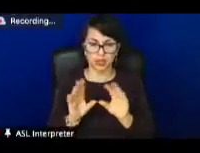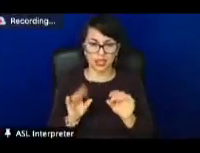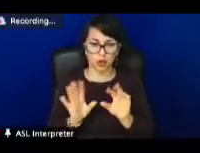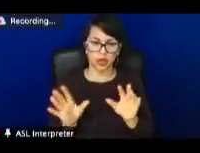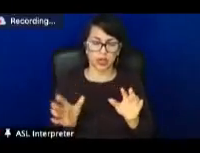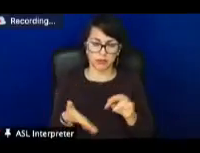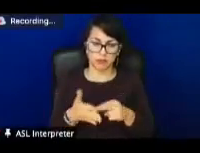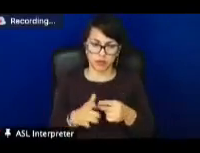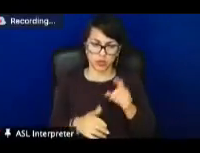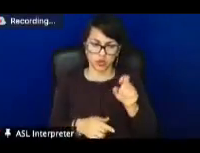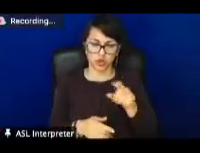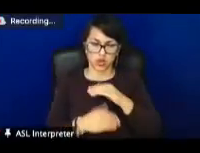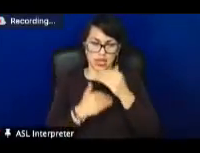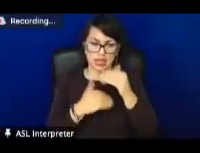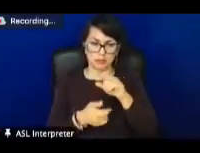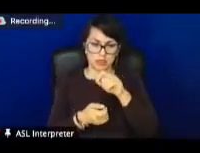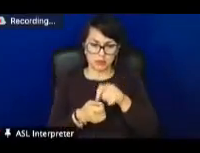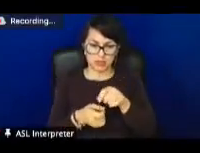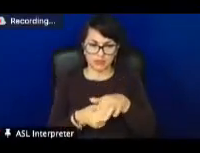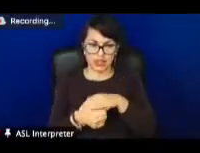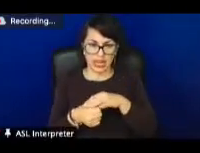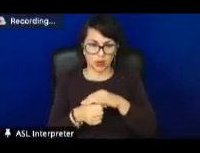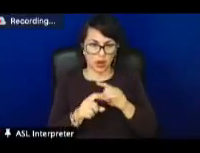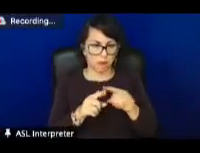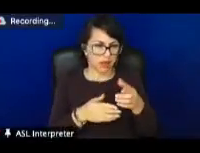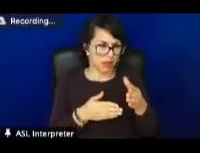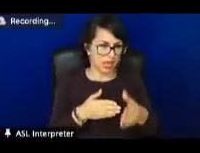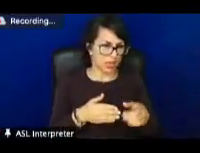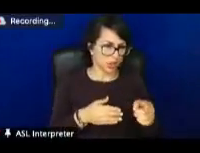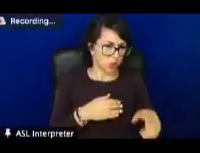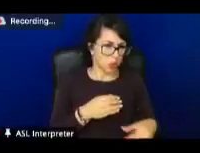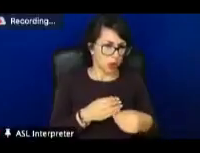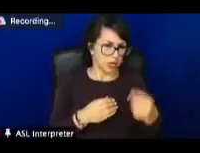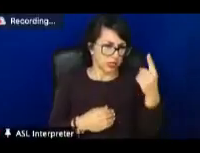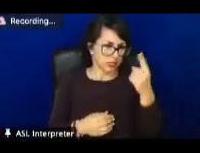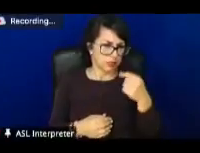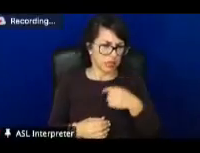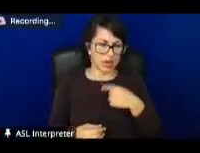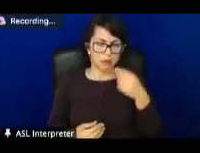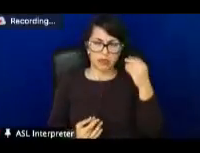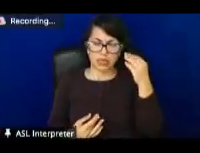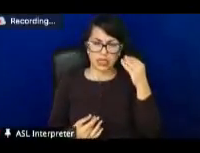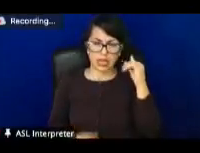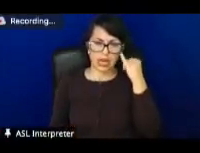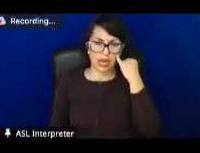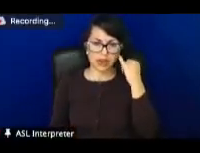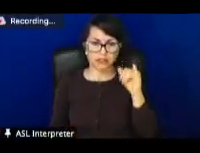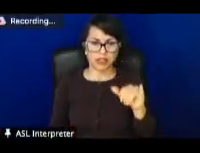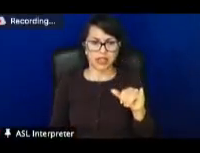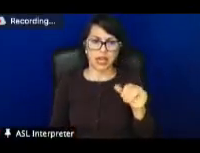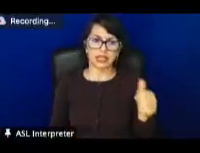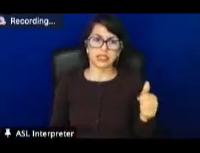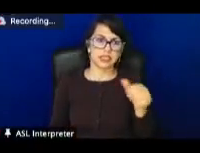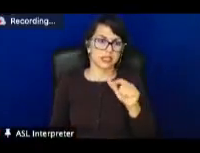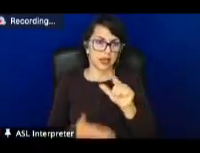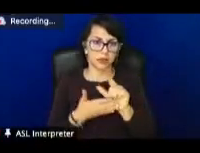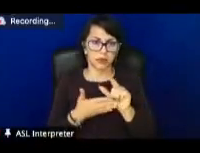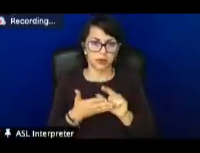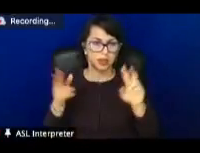area. But then at the end, you said you added something that made me wonder if it was another one of the legal issues. If